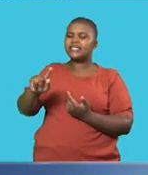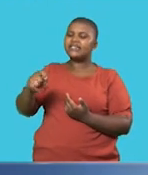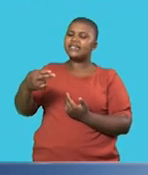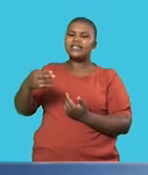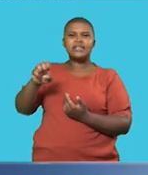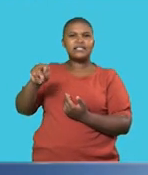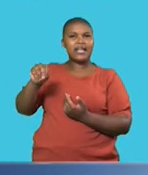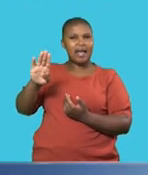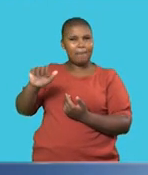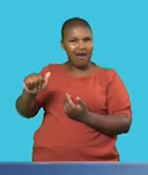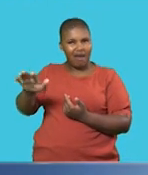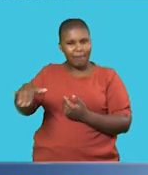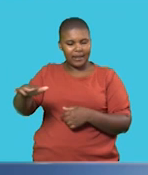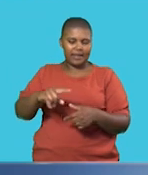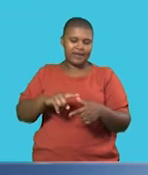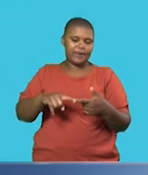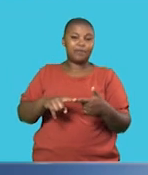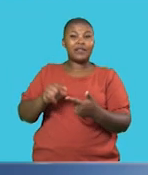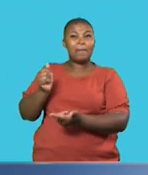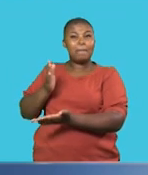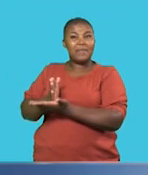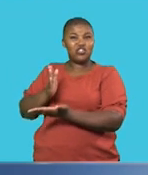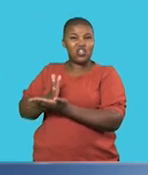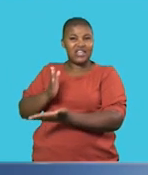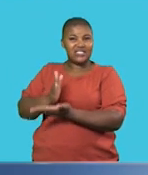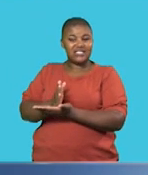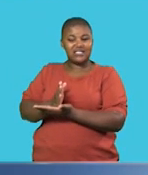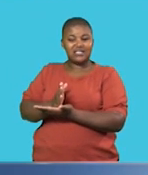us. Midrand is showing an ugly head.